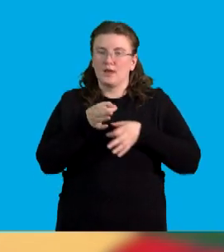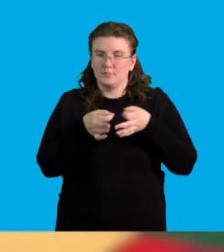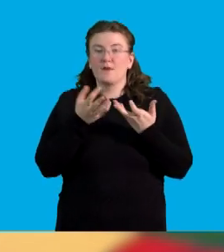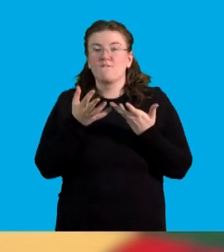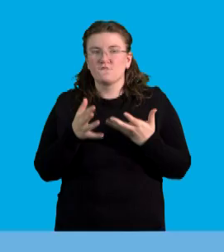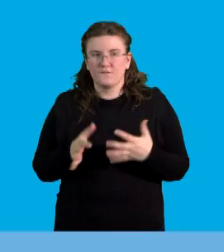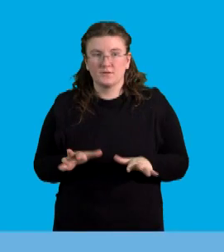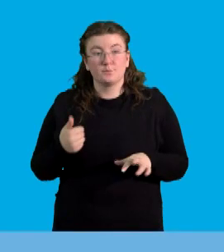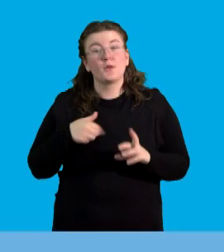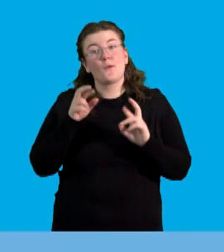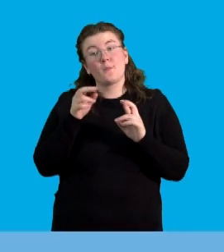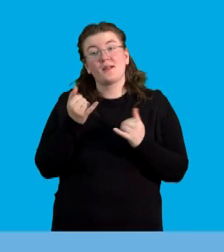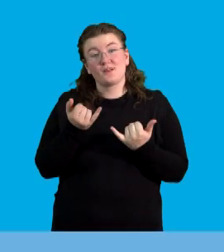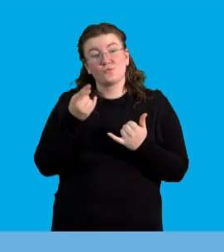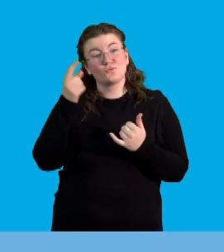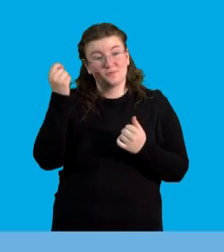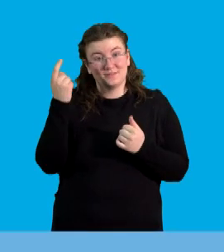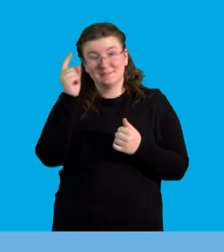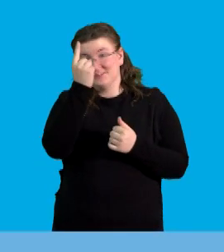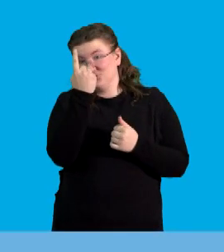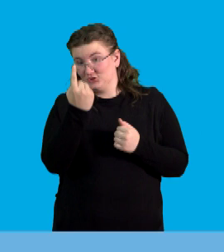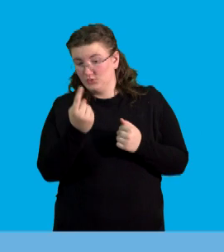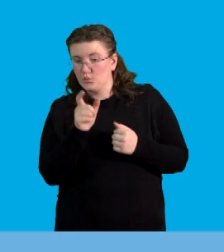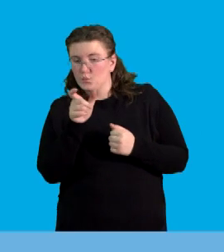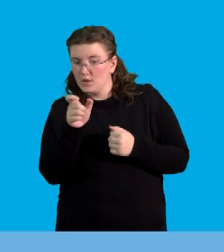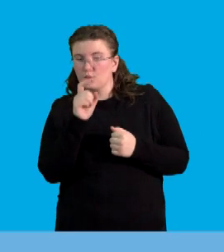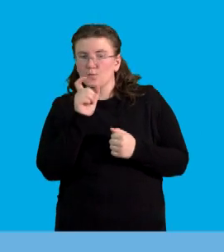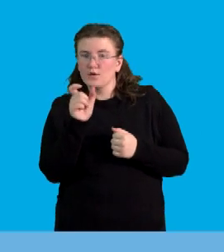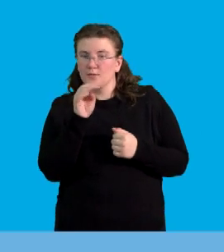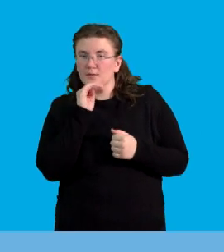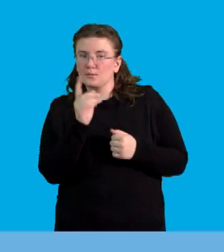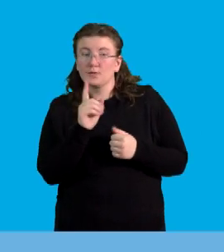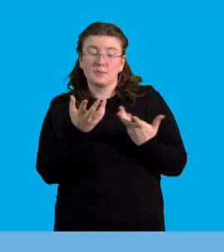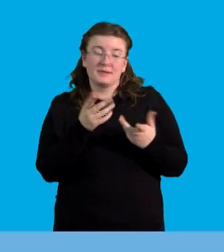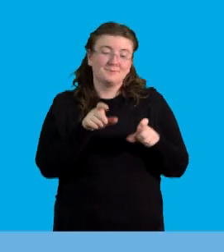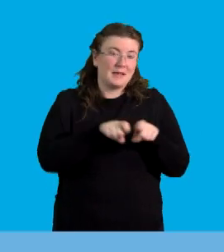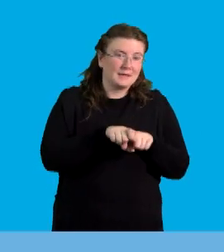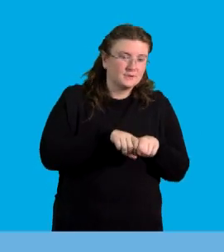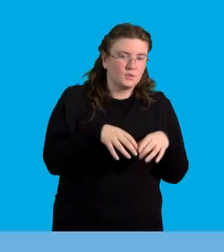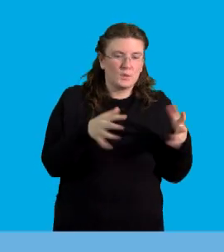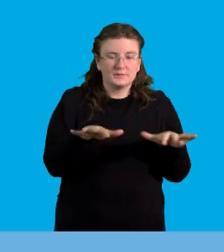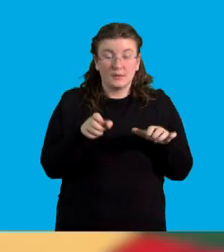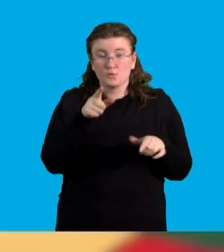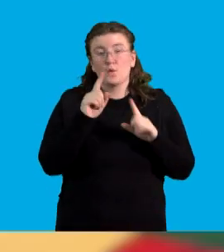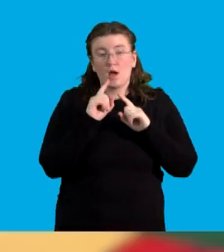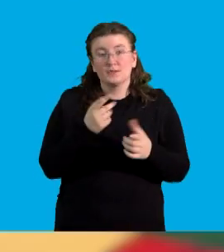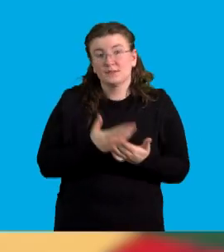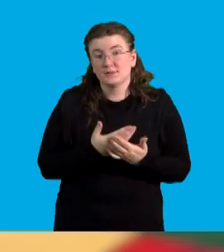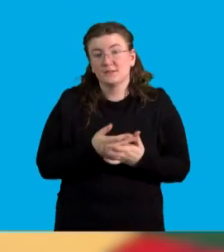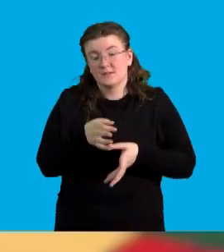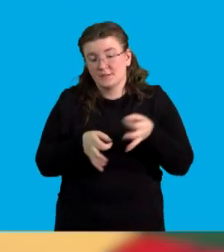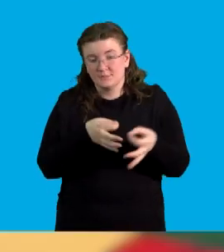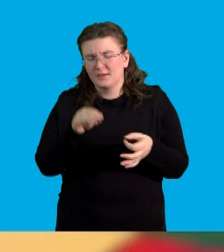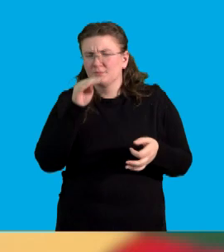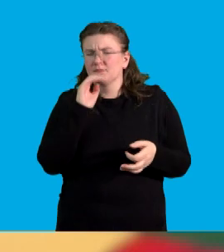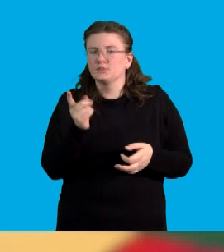to describe, and we have described them. I hope now you know what each of those words mean. If you are asked in an exam or a test, you can be able to